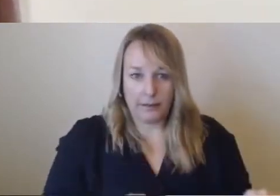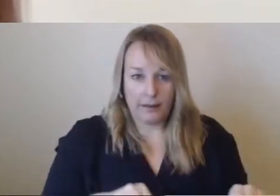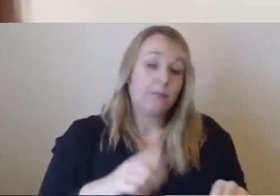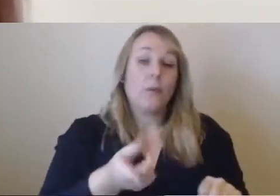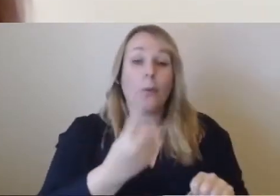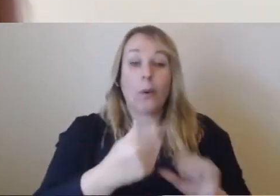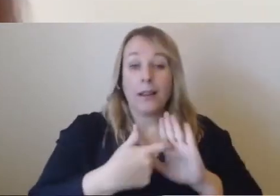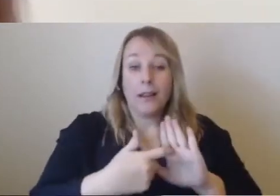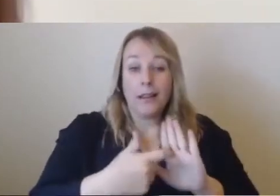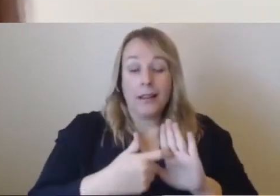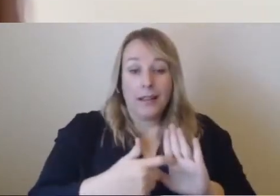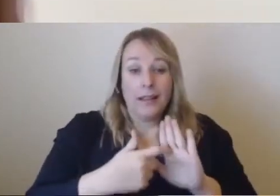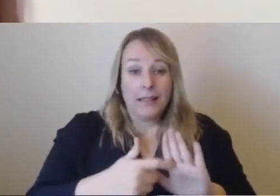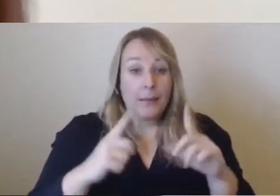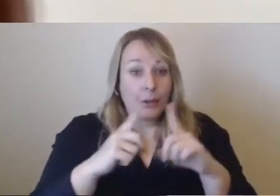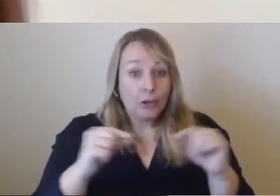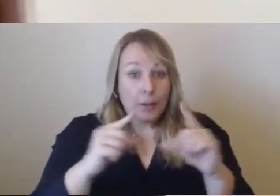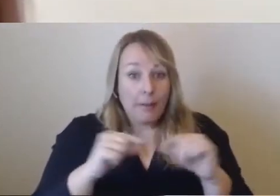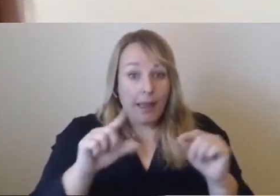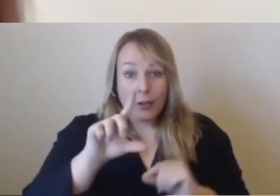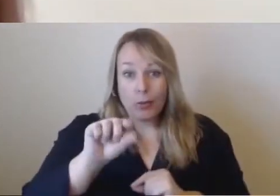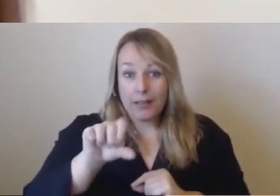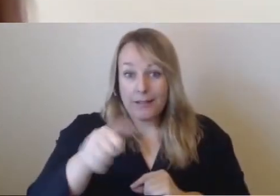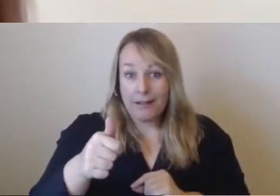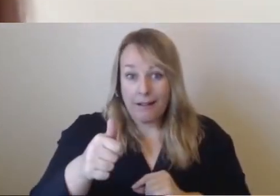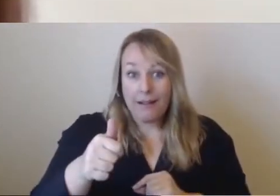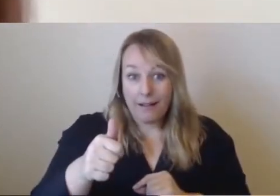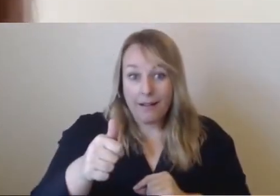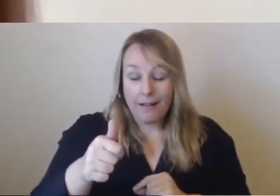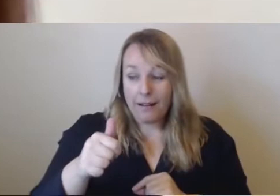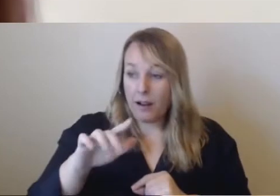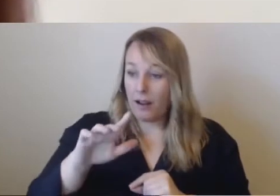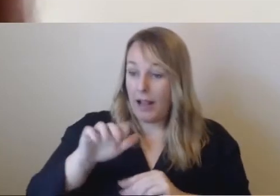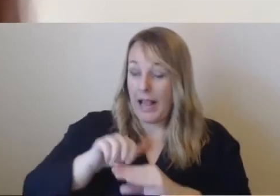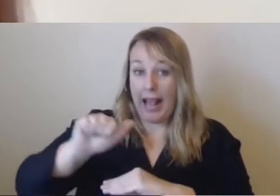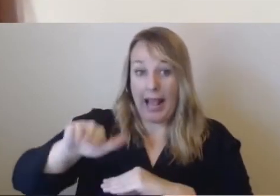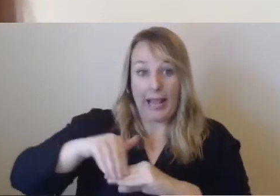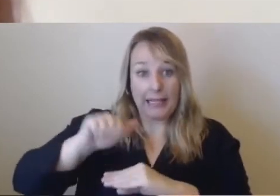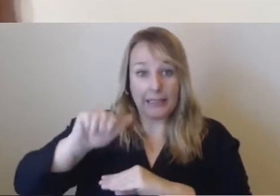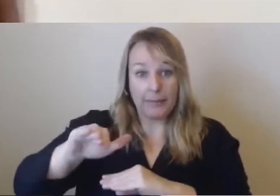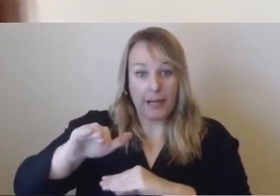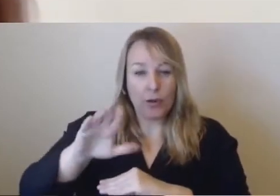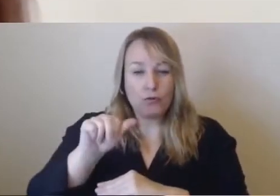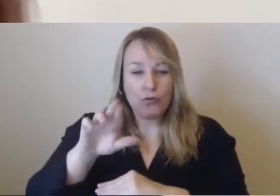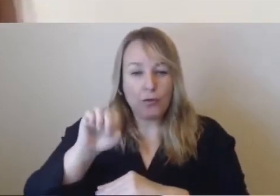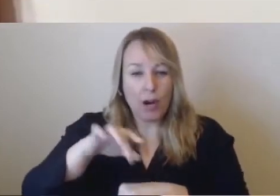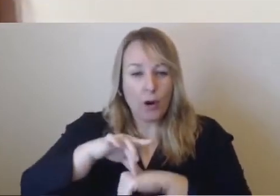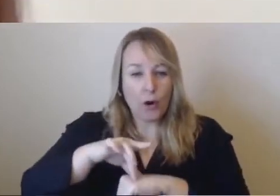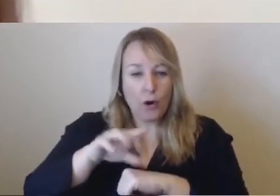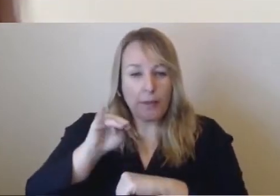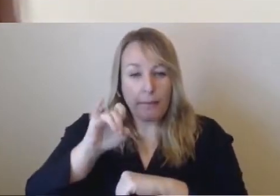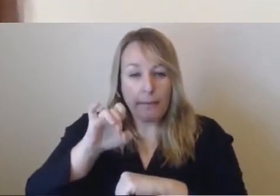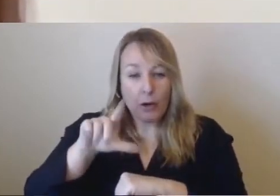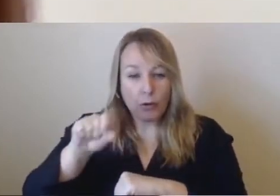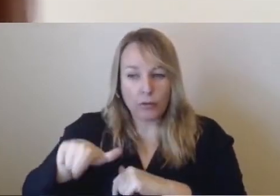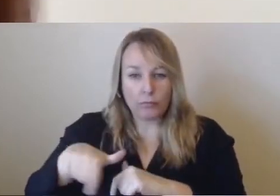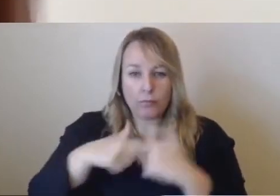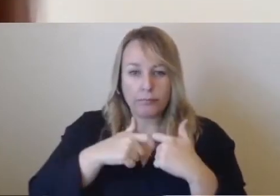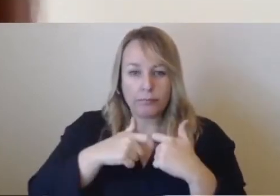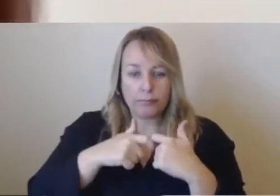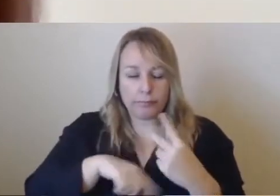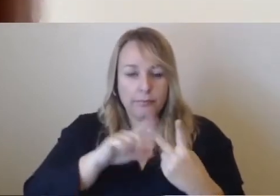in 2010, where there was a halt in the export of rare earth minerals. The Philippines, in relation